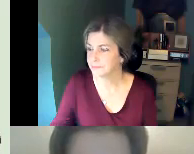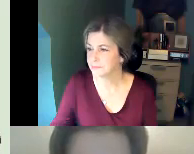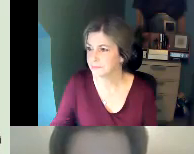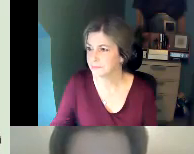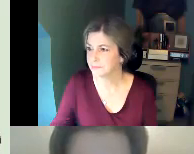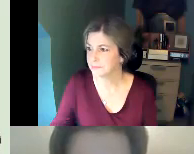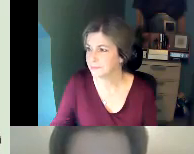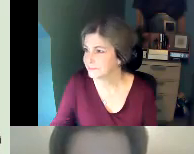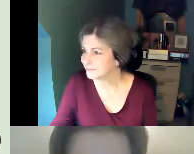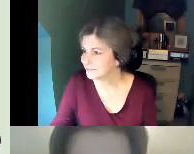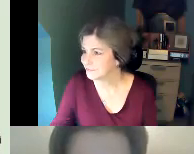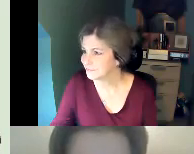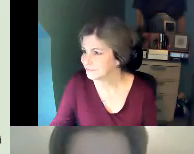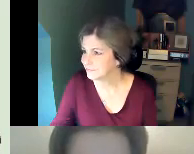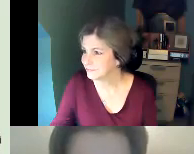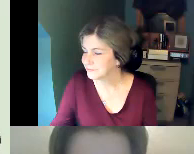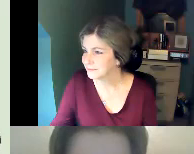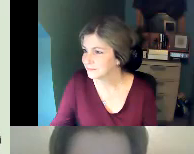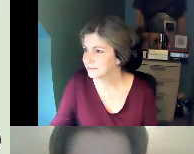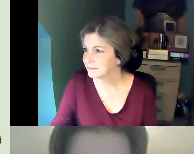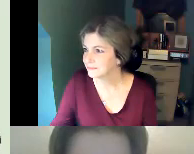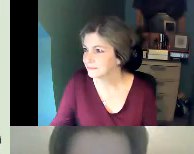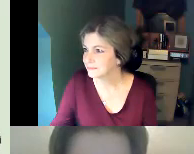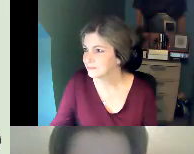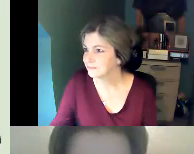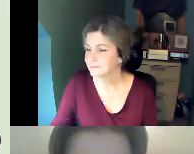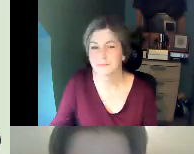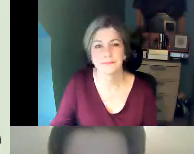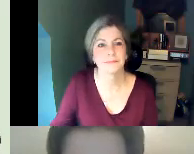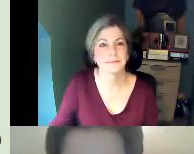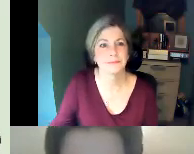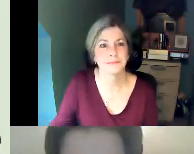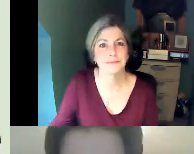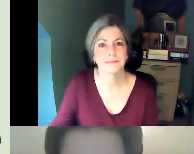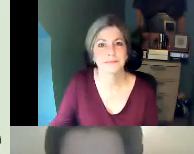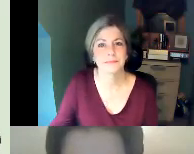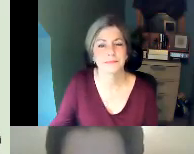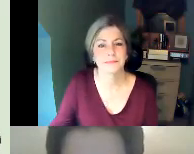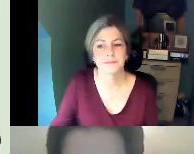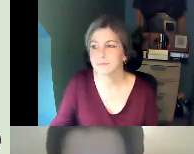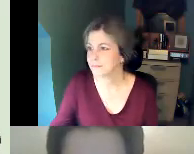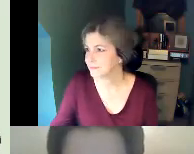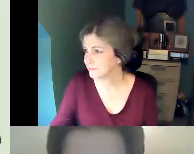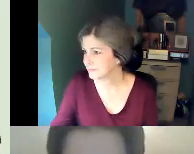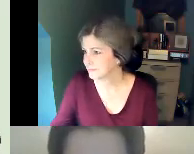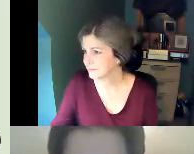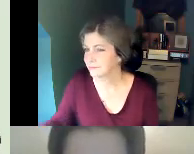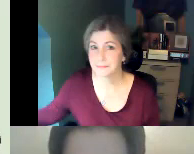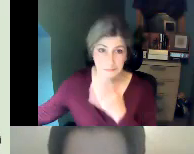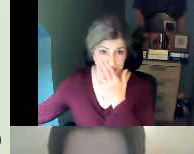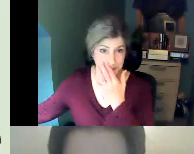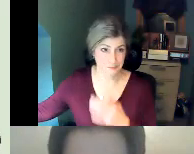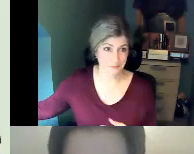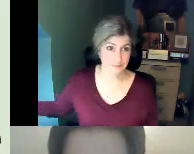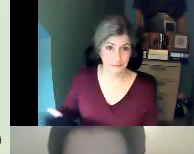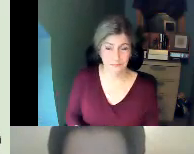application or that you may have applied to directly to that institution. But also some schools send out those things differently. So you might get a package that is